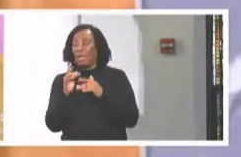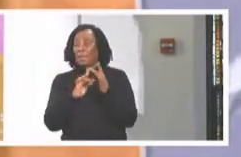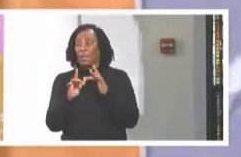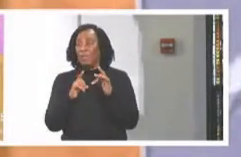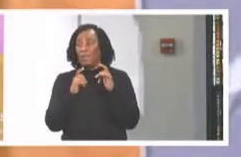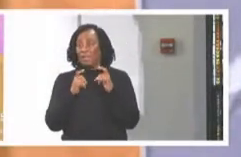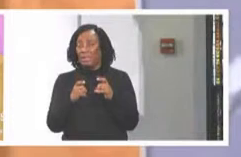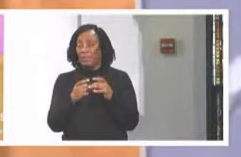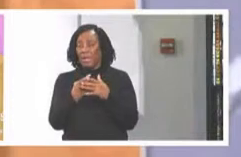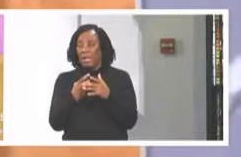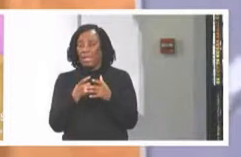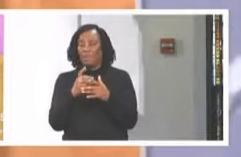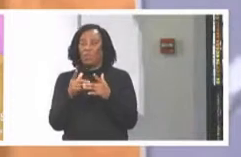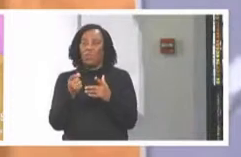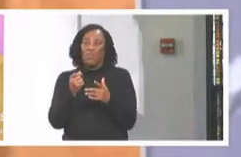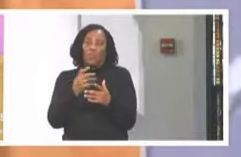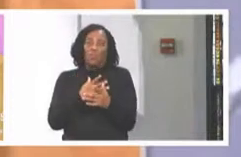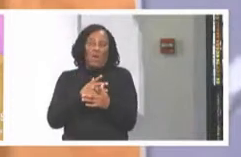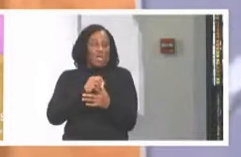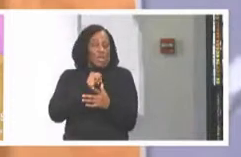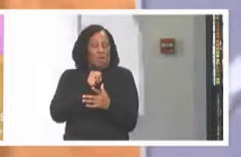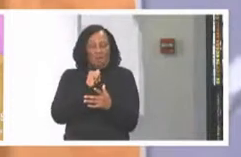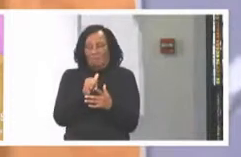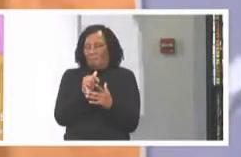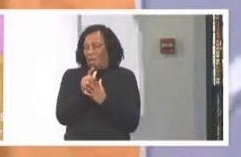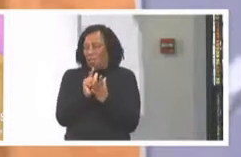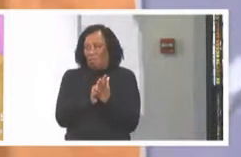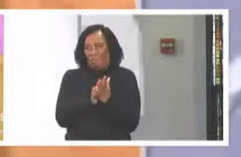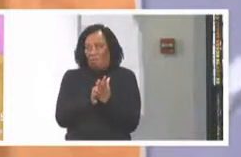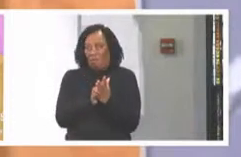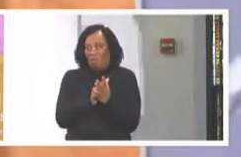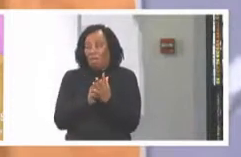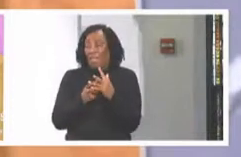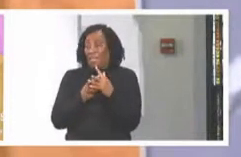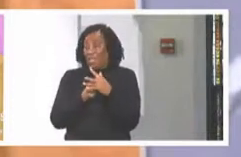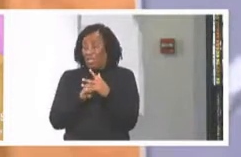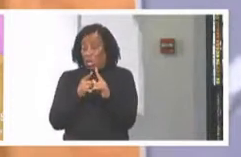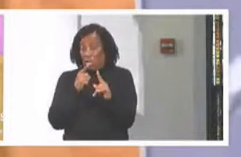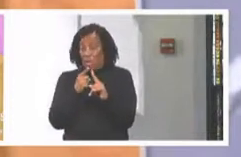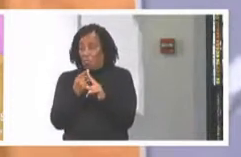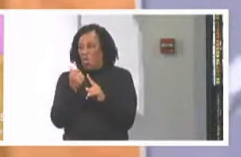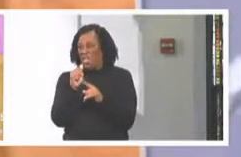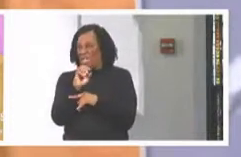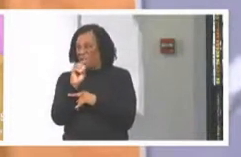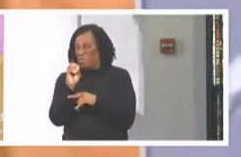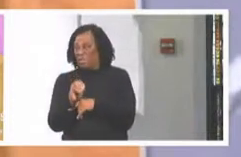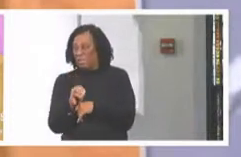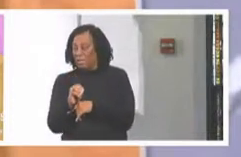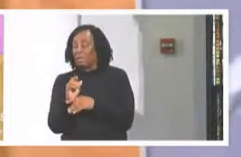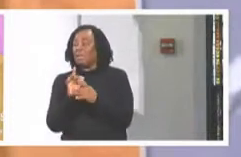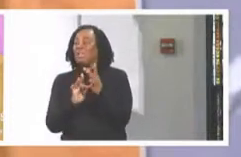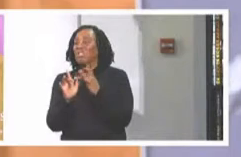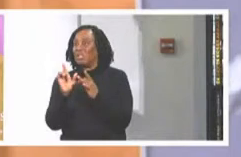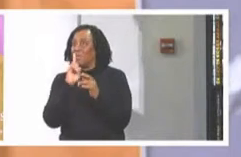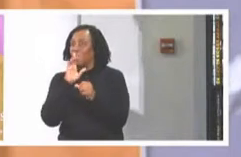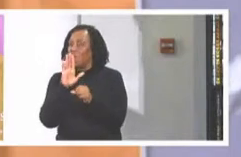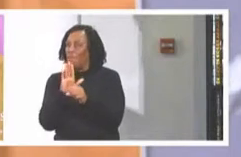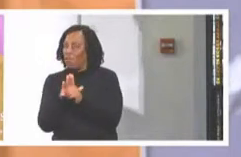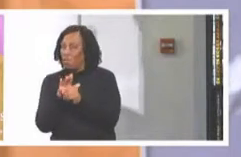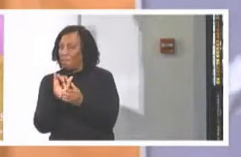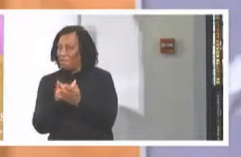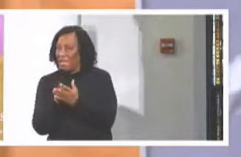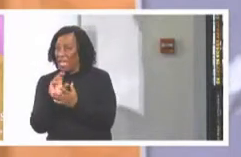not the law. Tithe, or 10%, is the biblical starting point for giving. Jesus validated this in Matthew